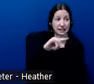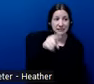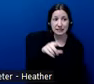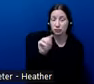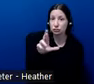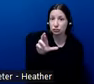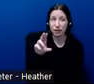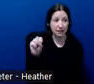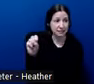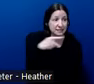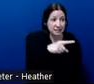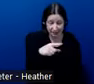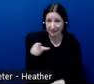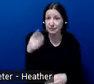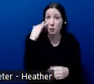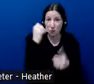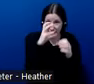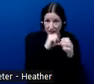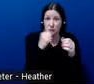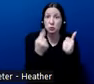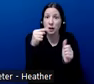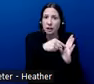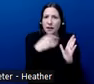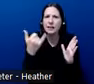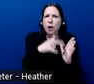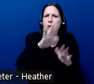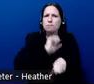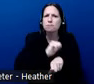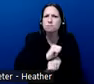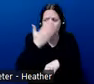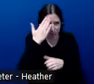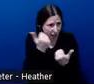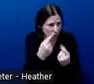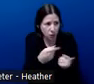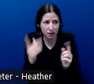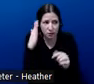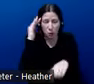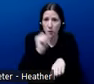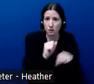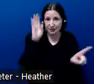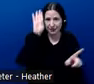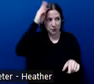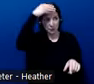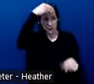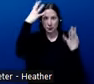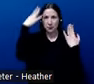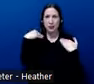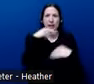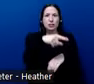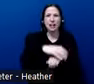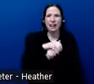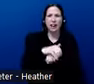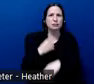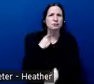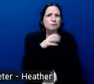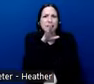be? Well done. Does anyone know what she might do now? That new girl in grade 7 with the cool English accent is